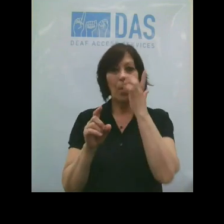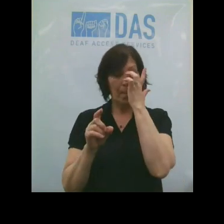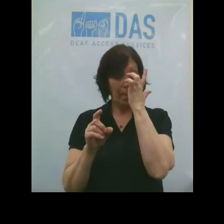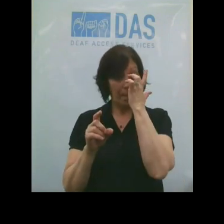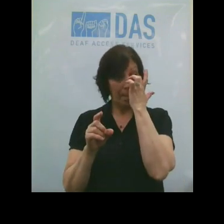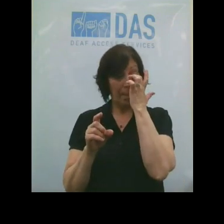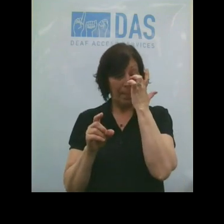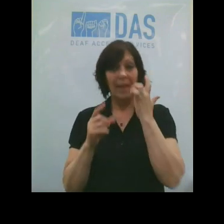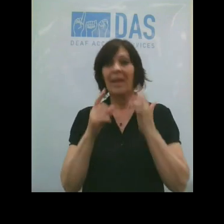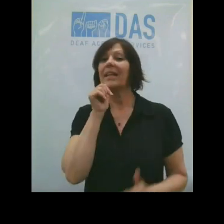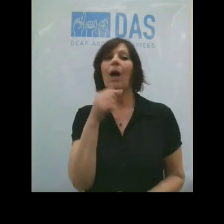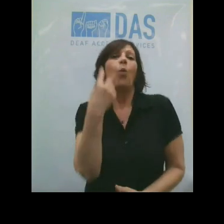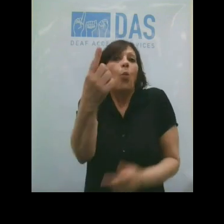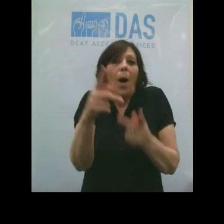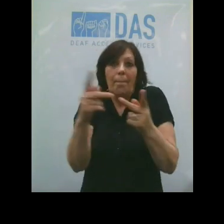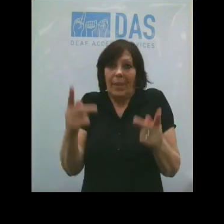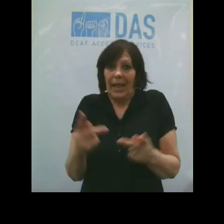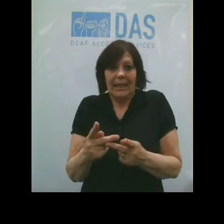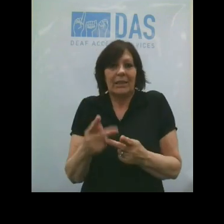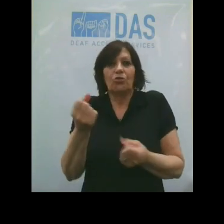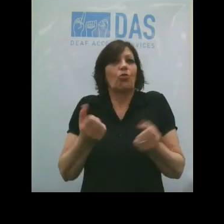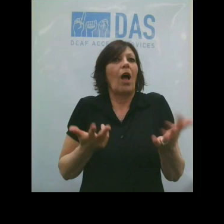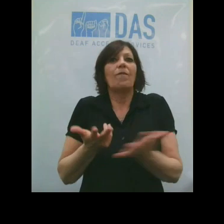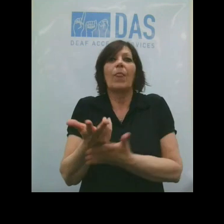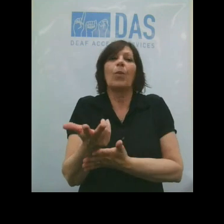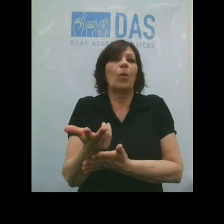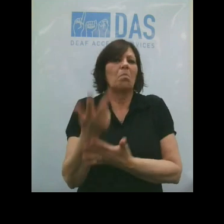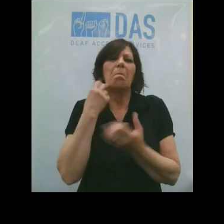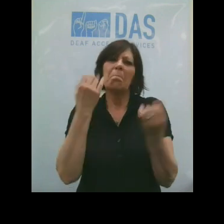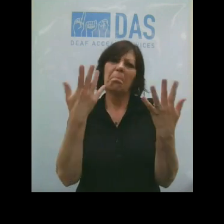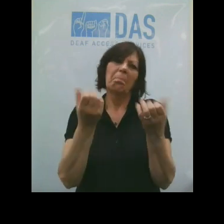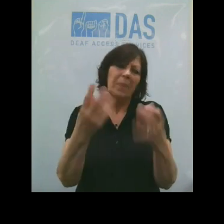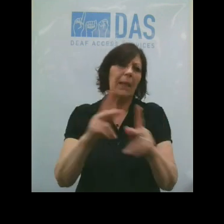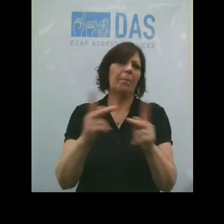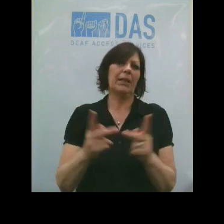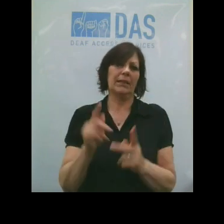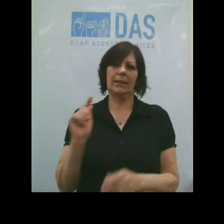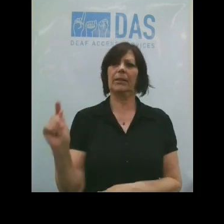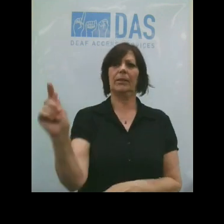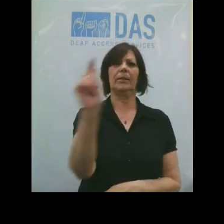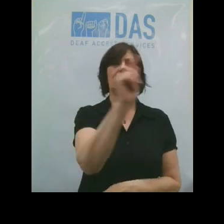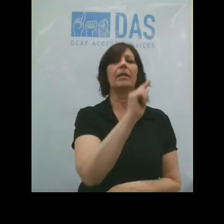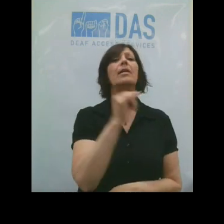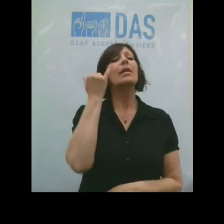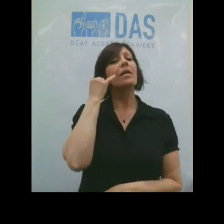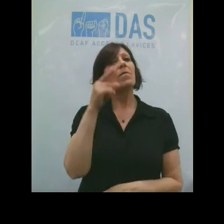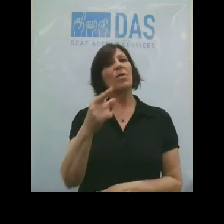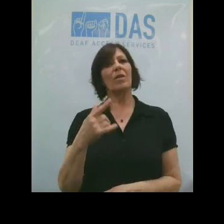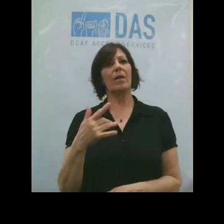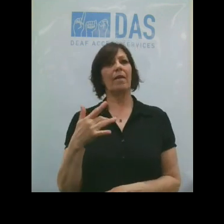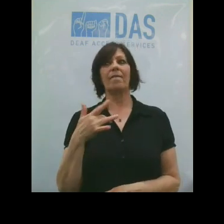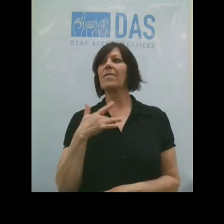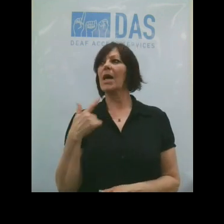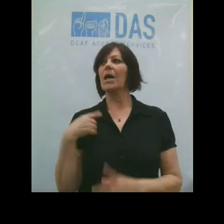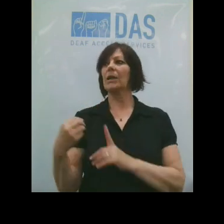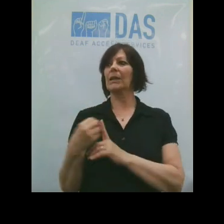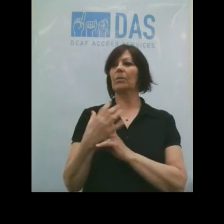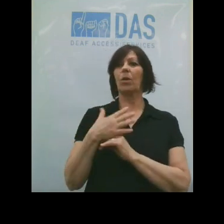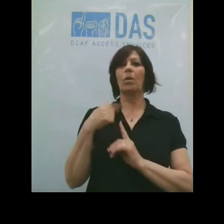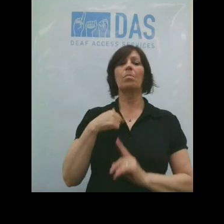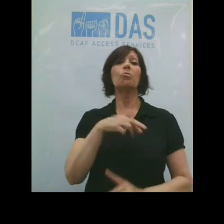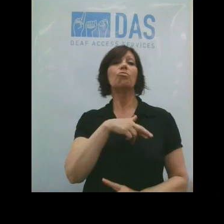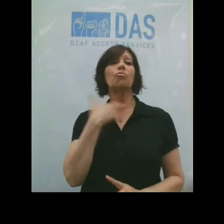not keeping it in one static location as a drive-through testing location. So if you believe you have been exposed or at a risk,